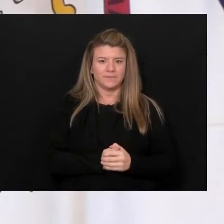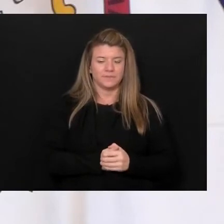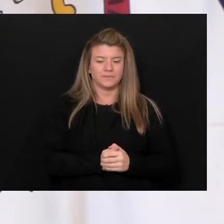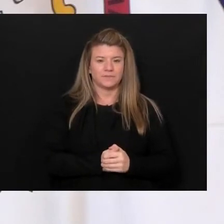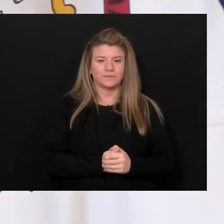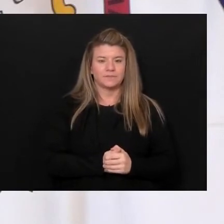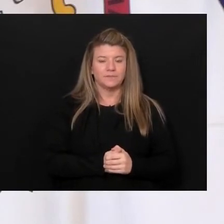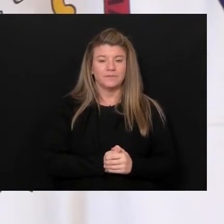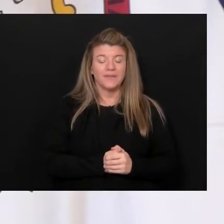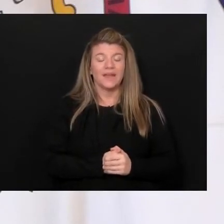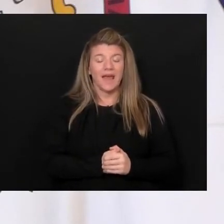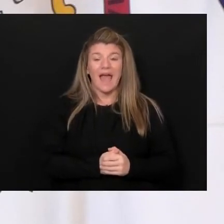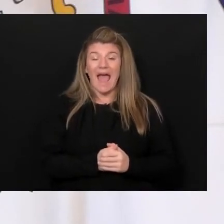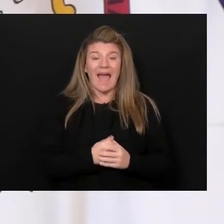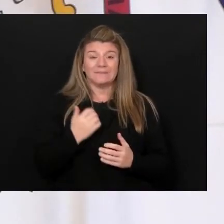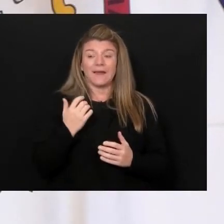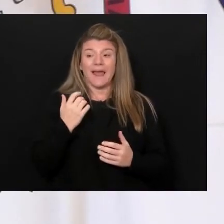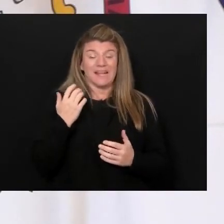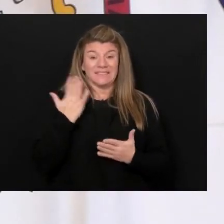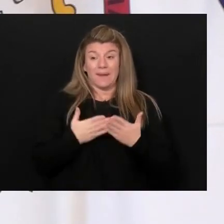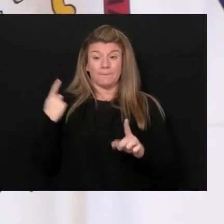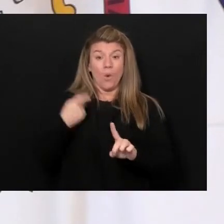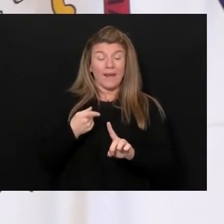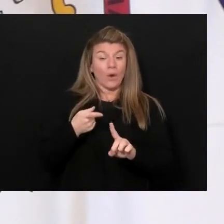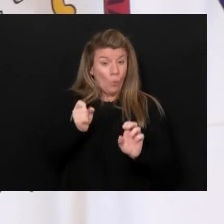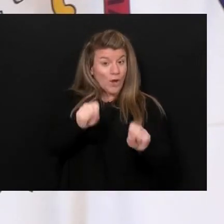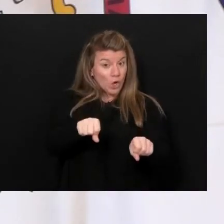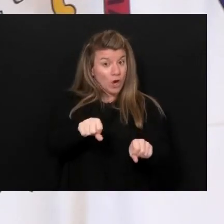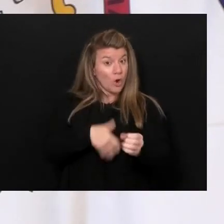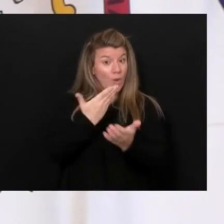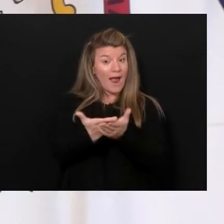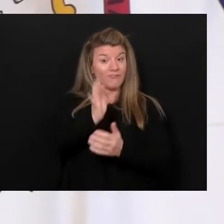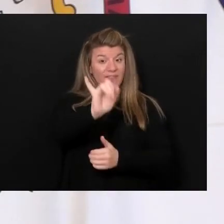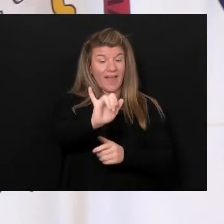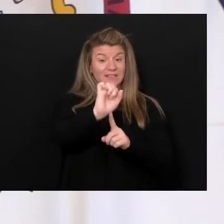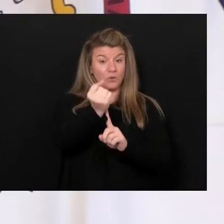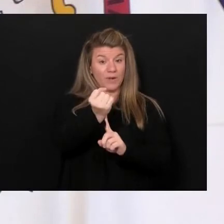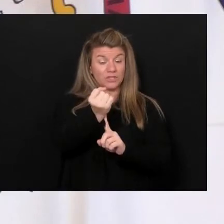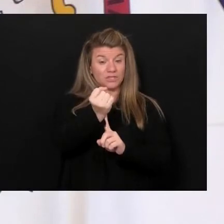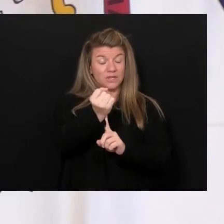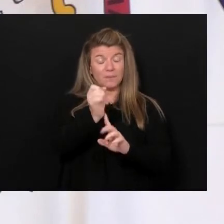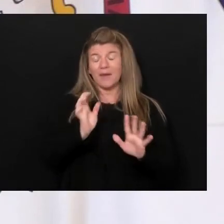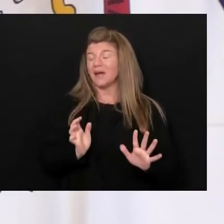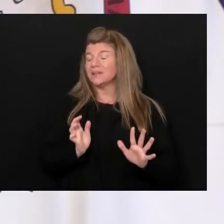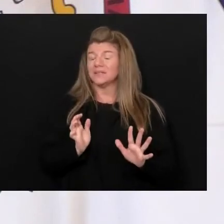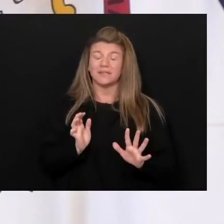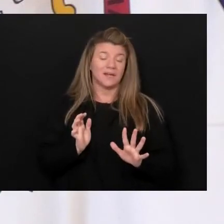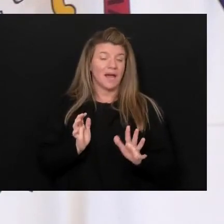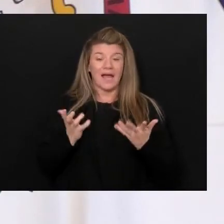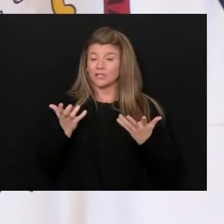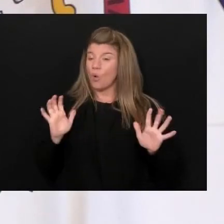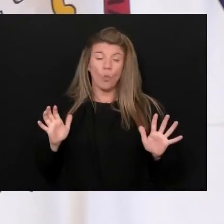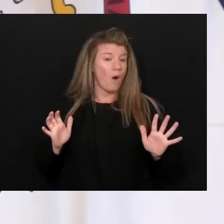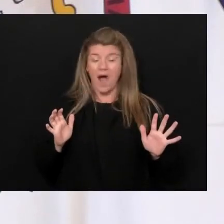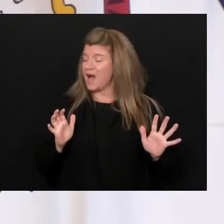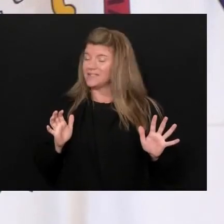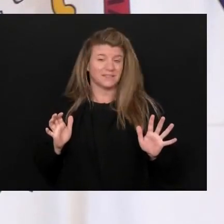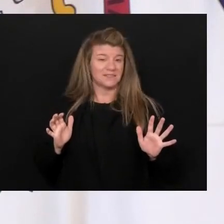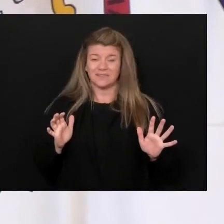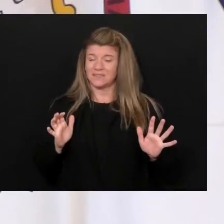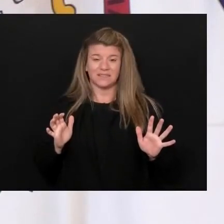You know, at some point in time, it could very well get to that. God forbid that we